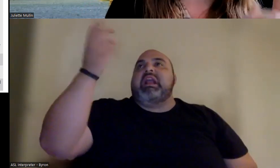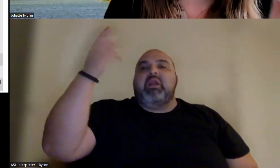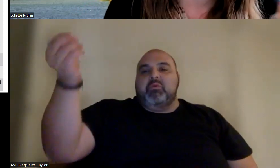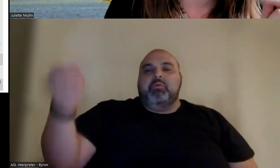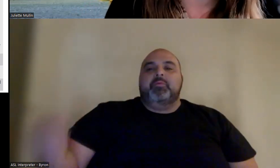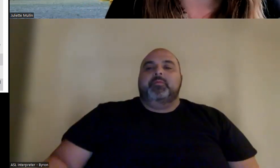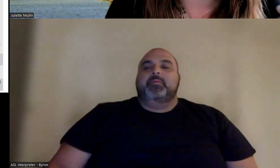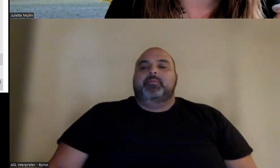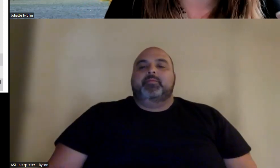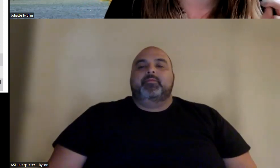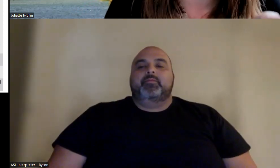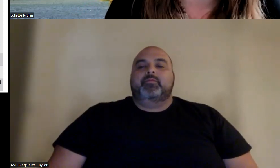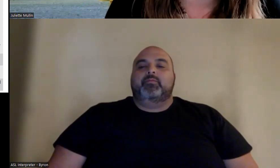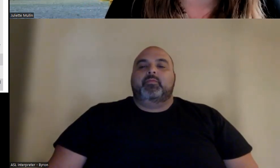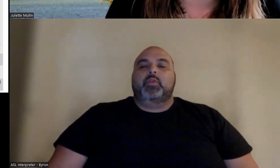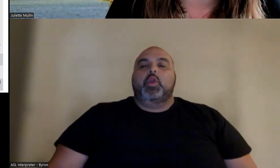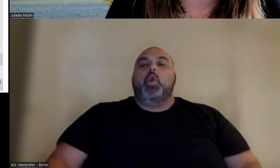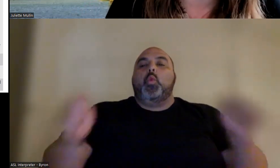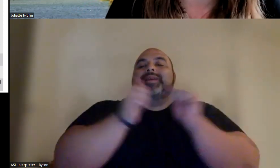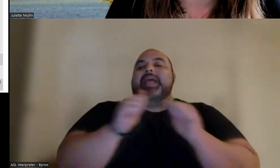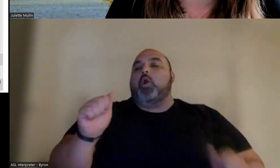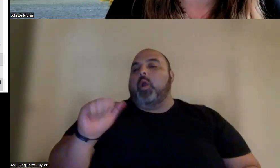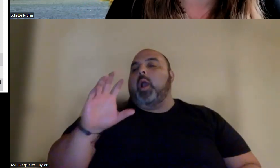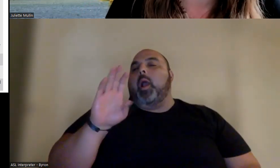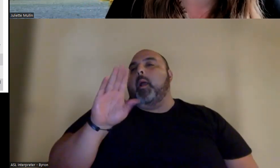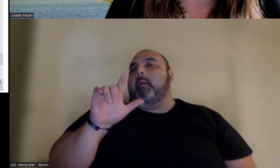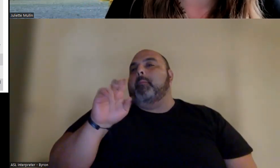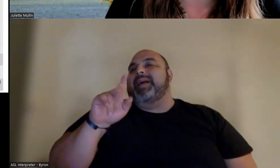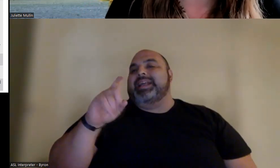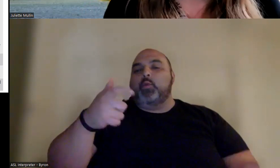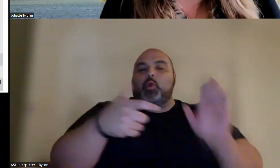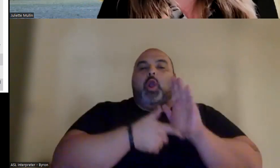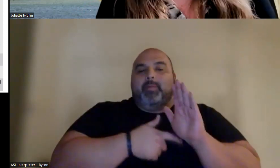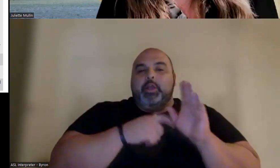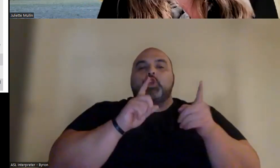Oh, that should say without a blanket requirement to quarantine upon return.